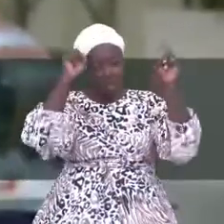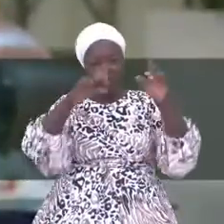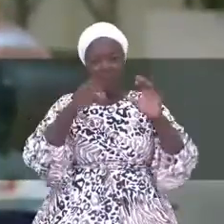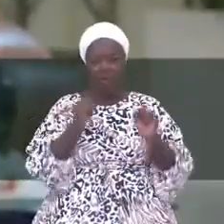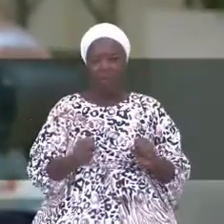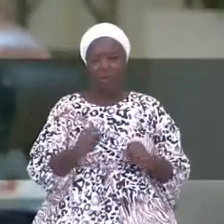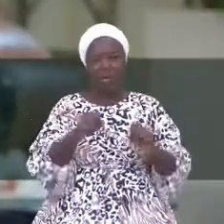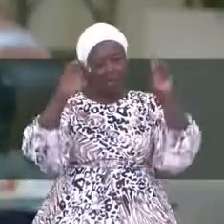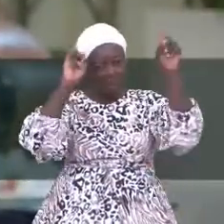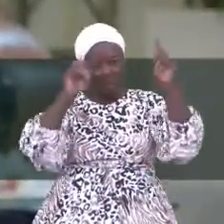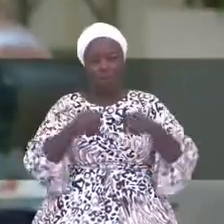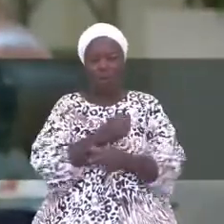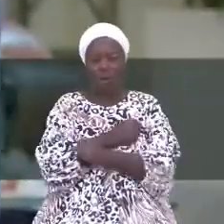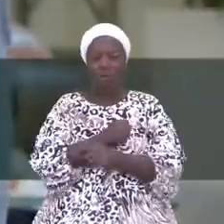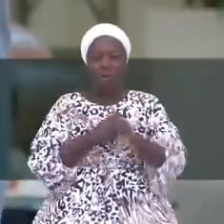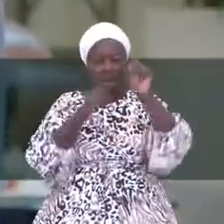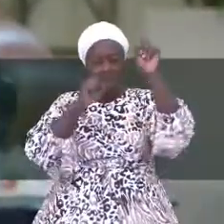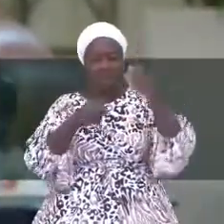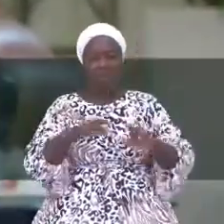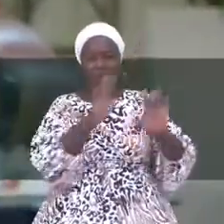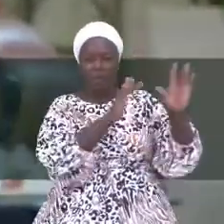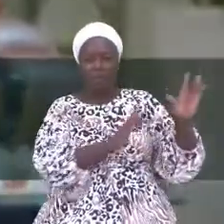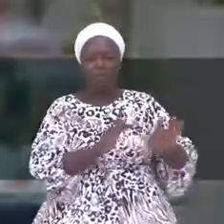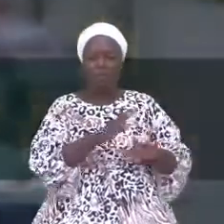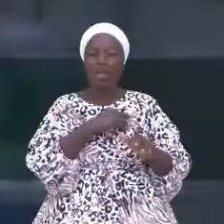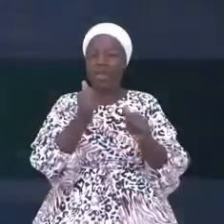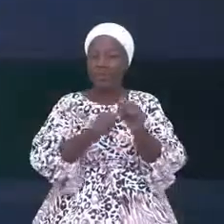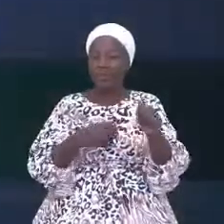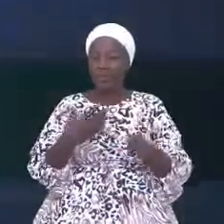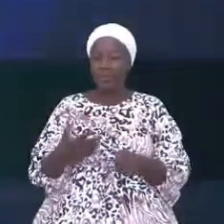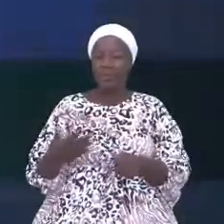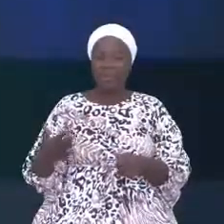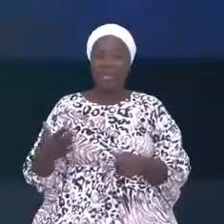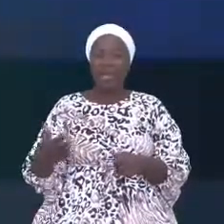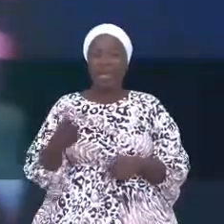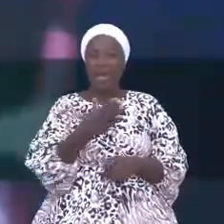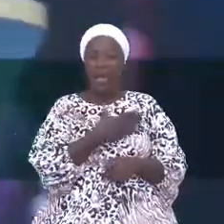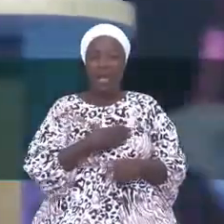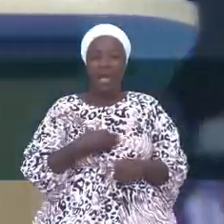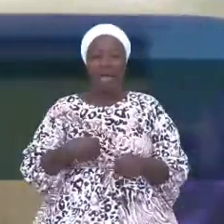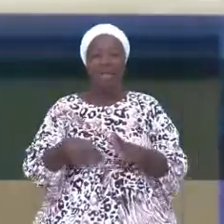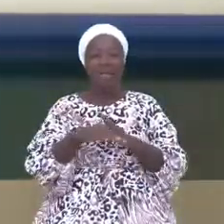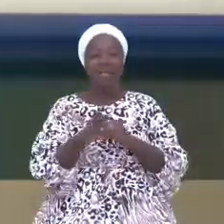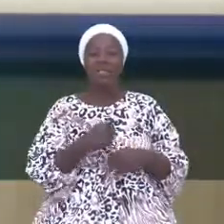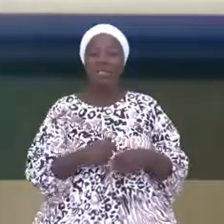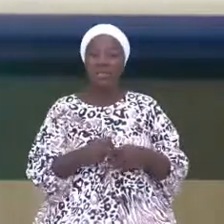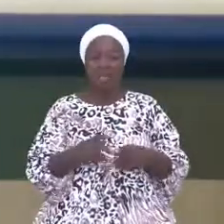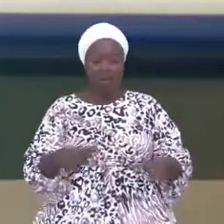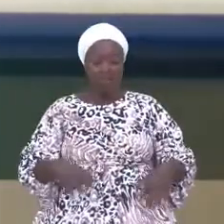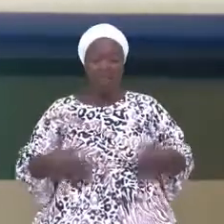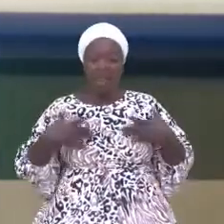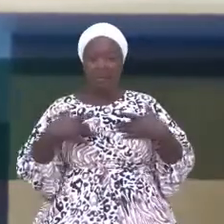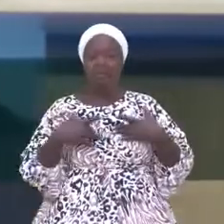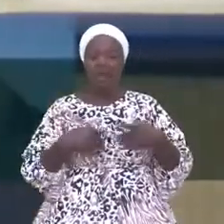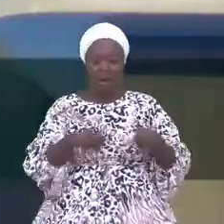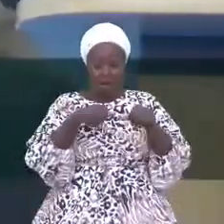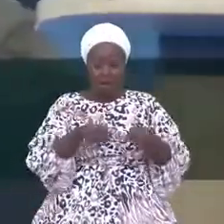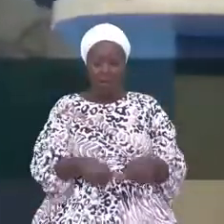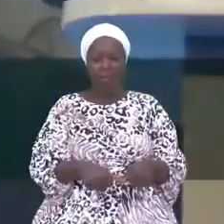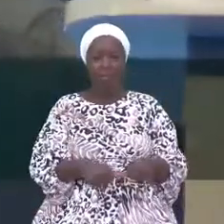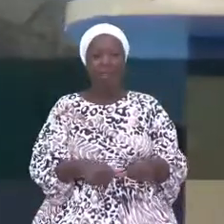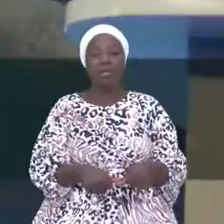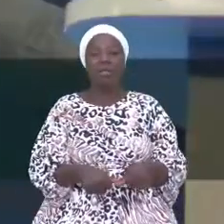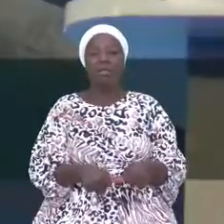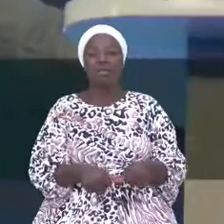his love and his compassion, everything and its attributes remains the